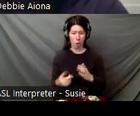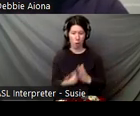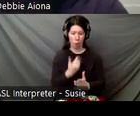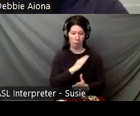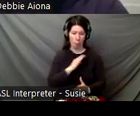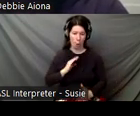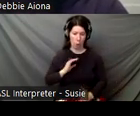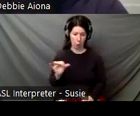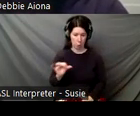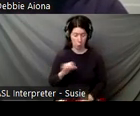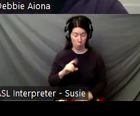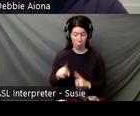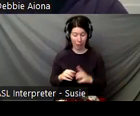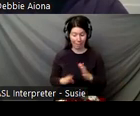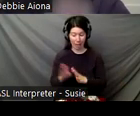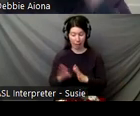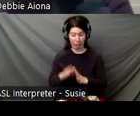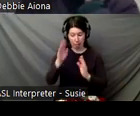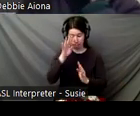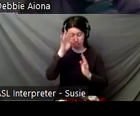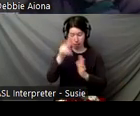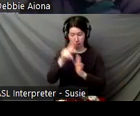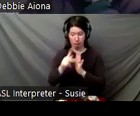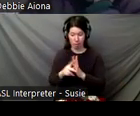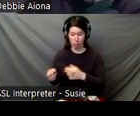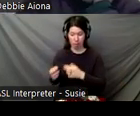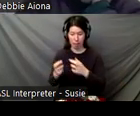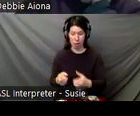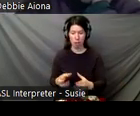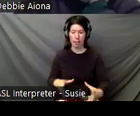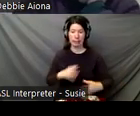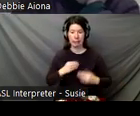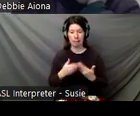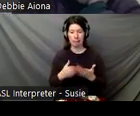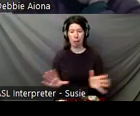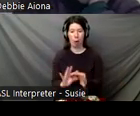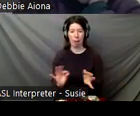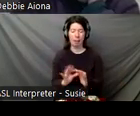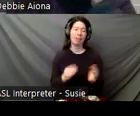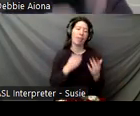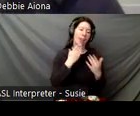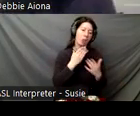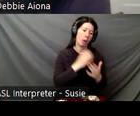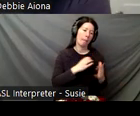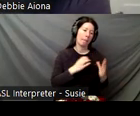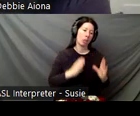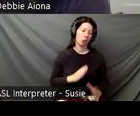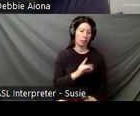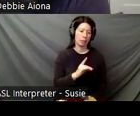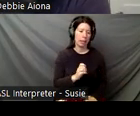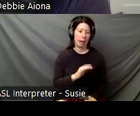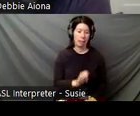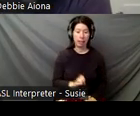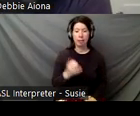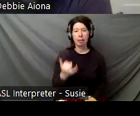it's developing policy recommendations. Thank you, Commissioner Debbie. Commissioner